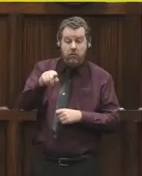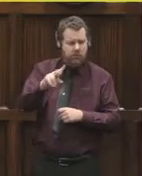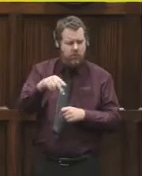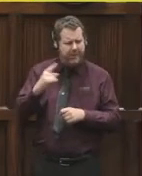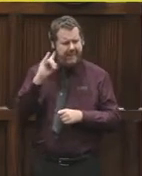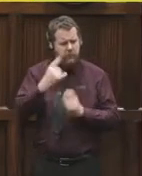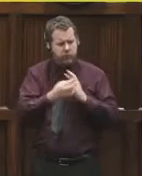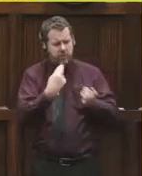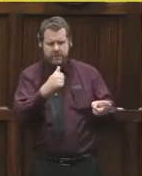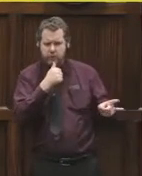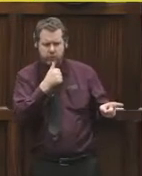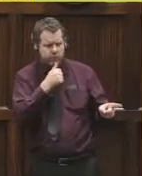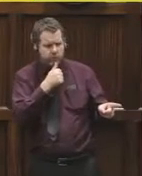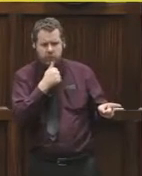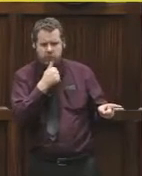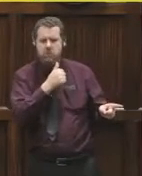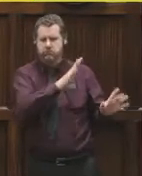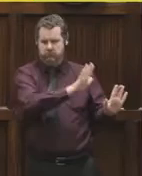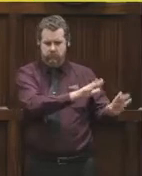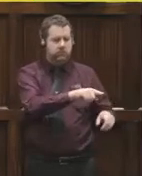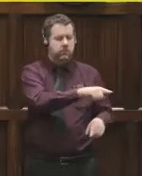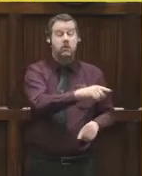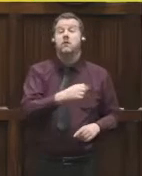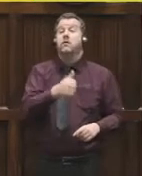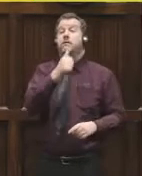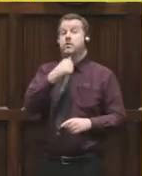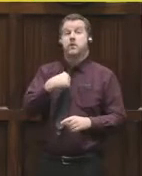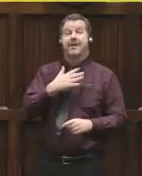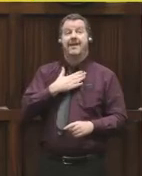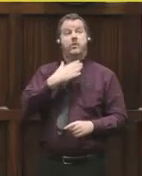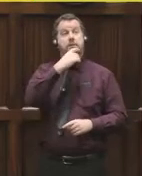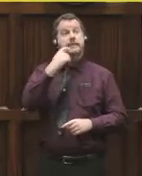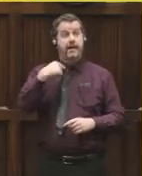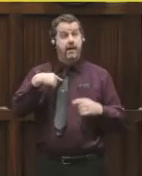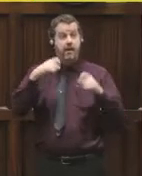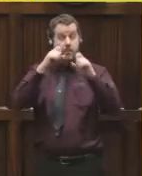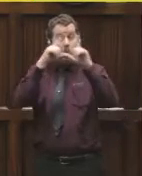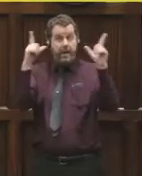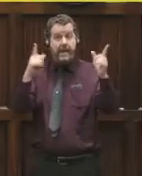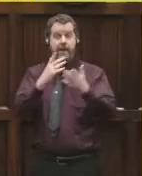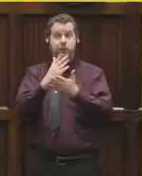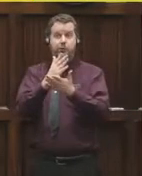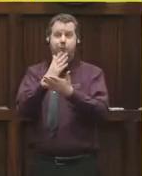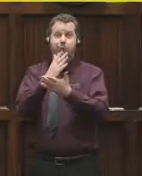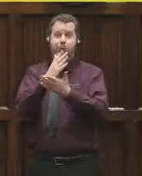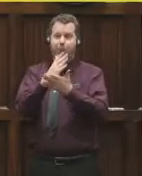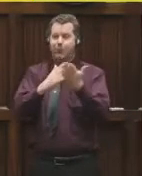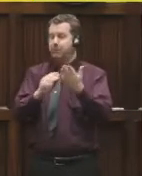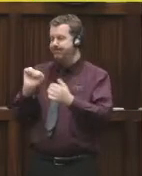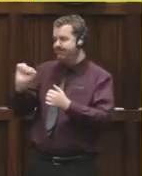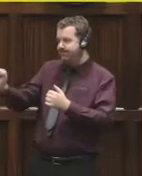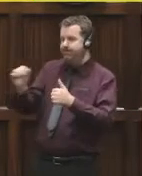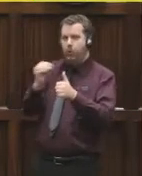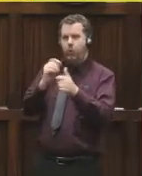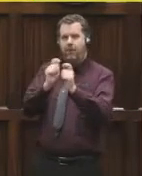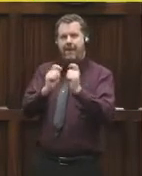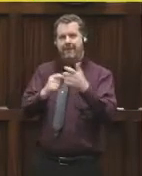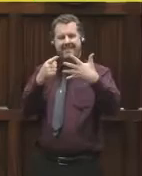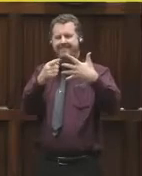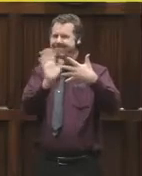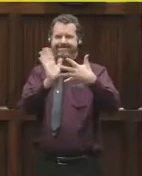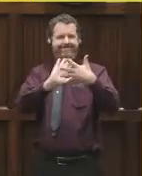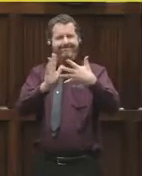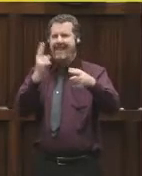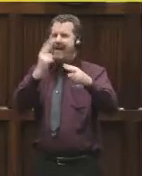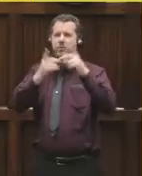Yeah, okay, Minister. First of all, can I say, I'm aware that some of your other amendments were ruled out of order, but can I also